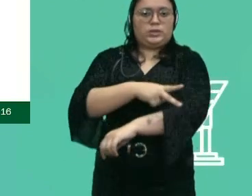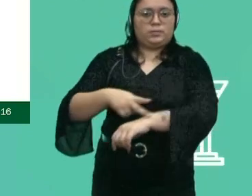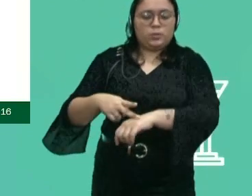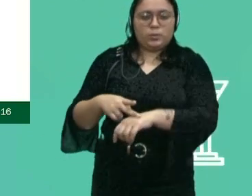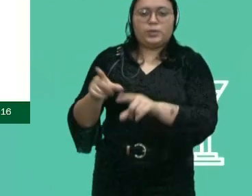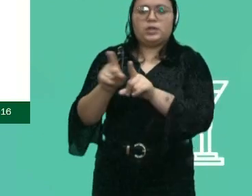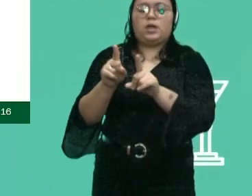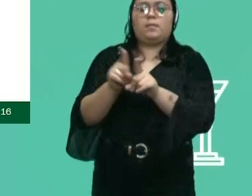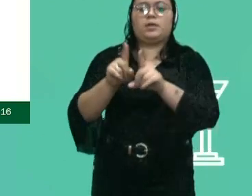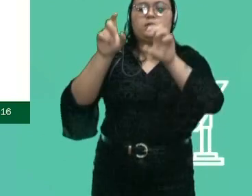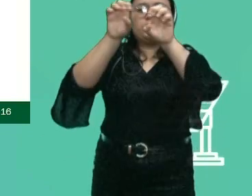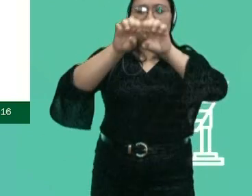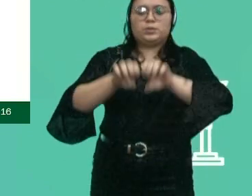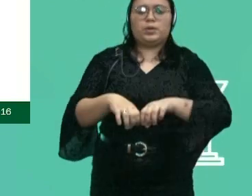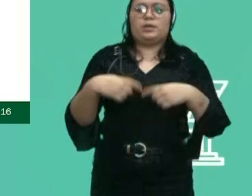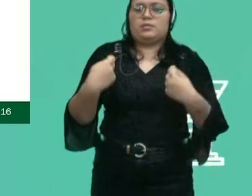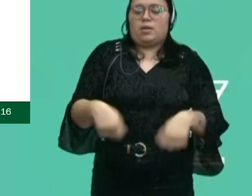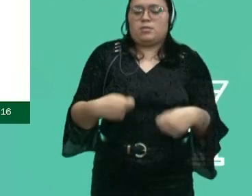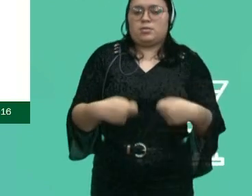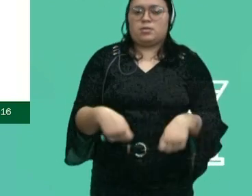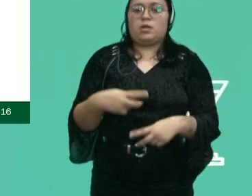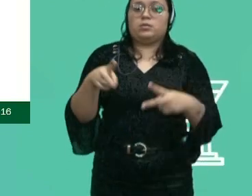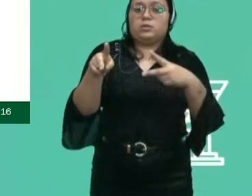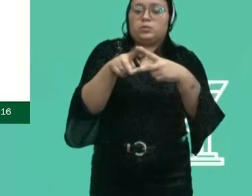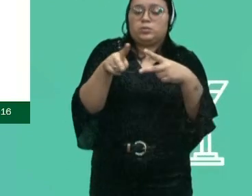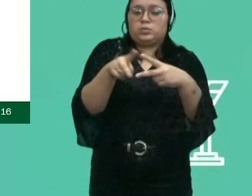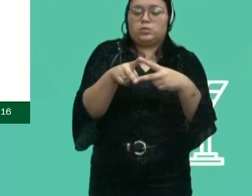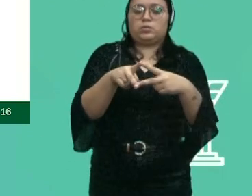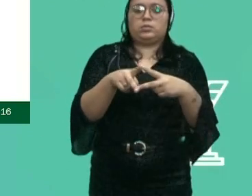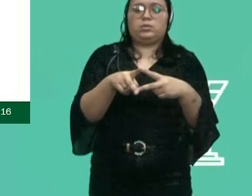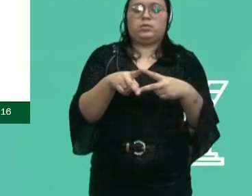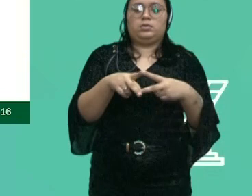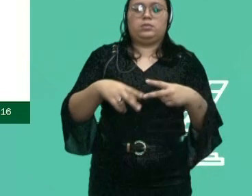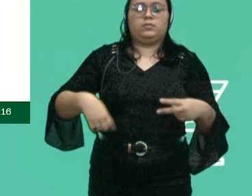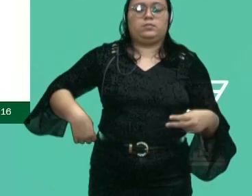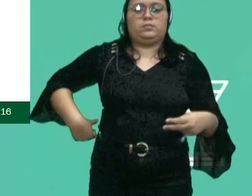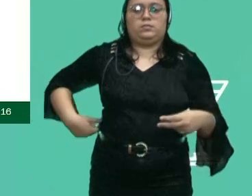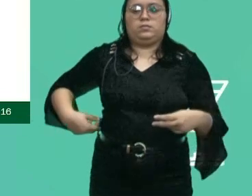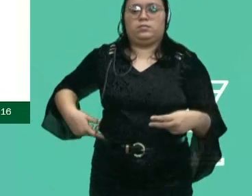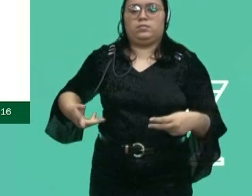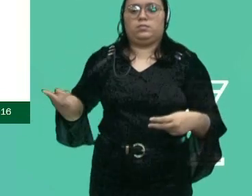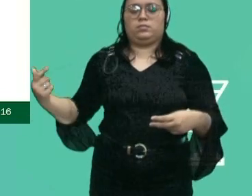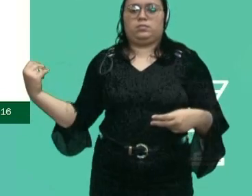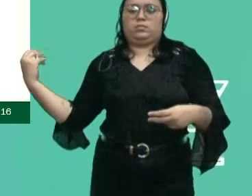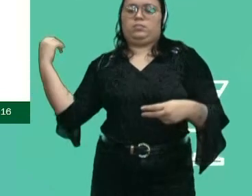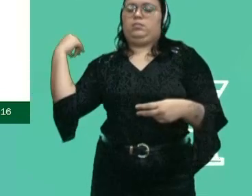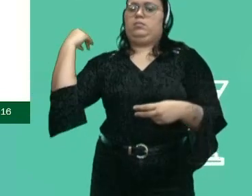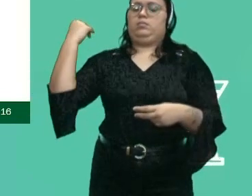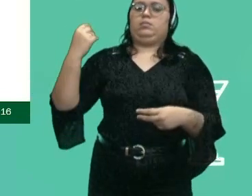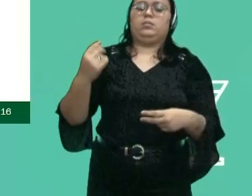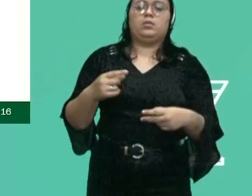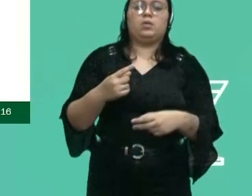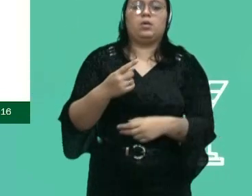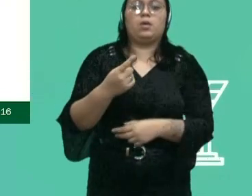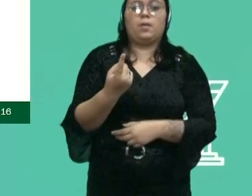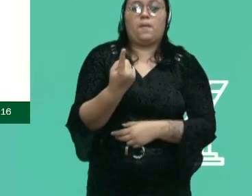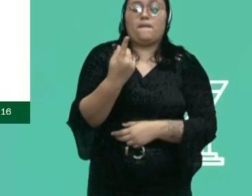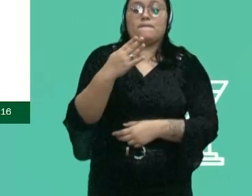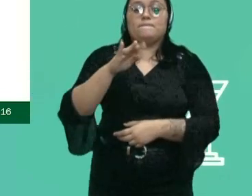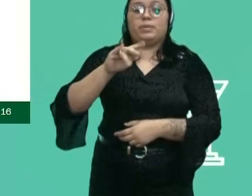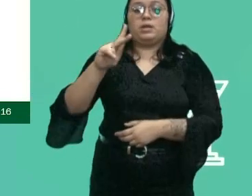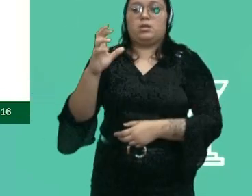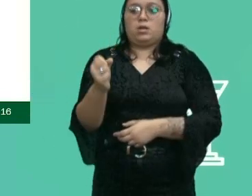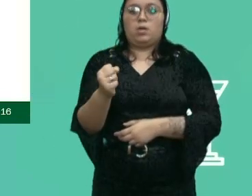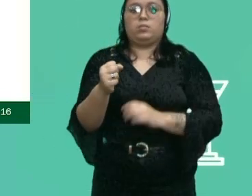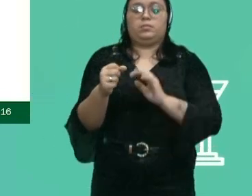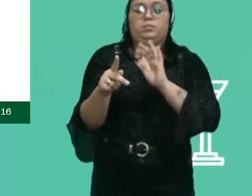guarantee programs from our loan program office, 1.5 billion for pyrolysis and large-scale electrolysis, as well as energy storage and